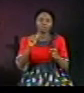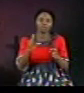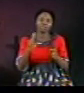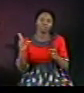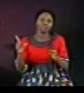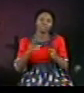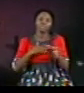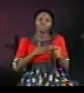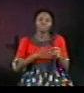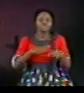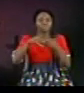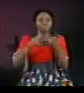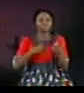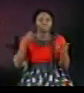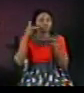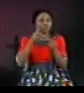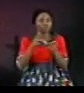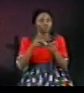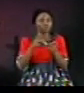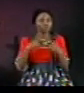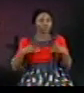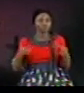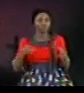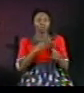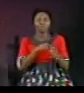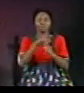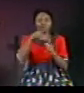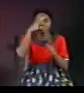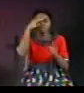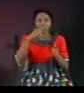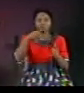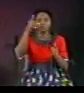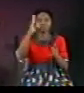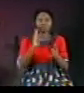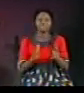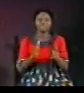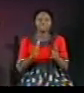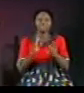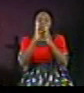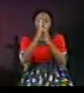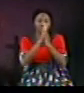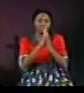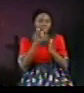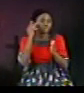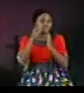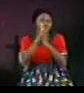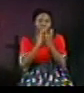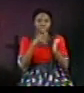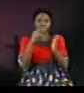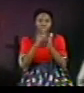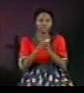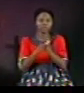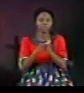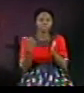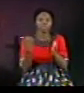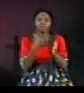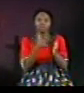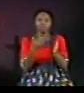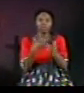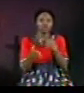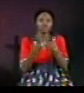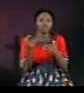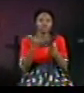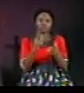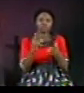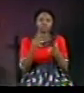wherever you have issues, you should lay your hand, I lay my hand on my head, and with faith, I prayed. And immediately, the man of